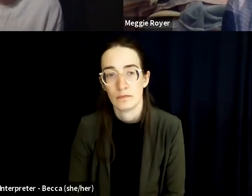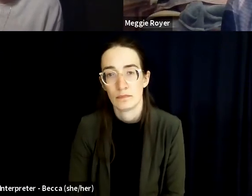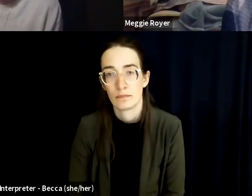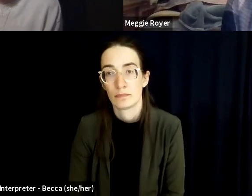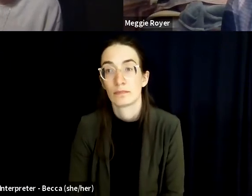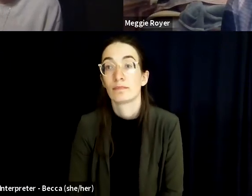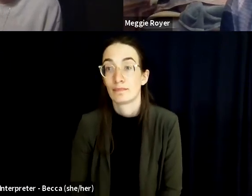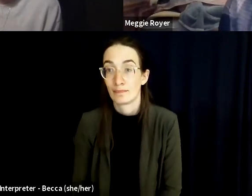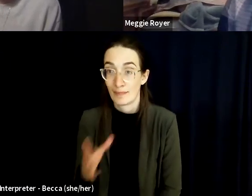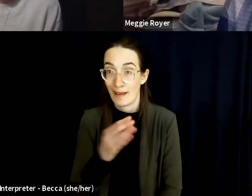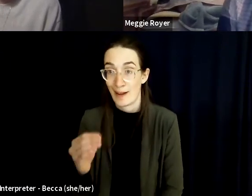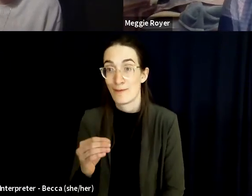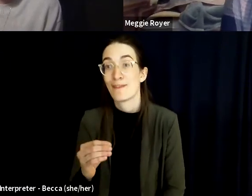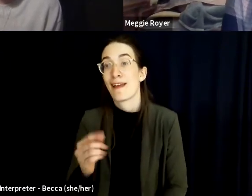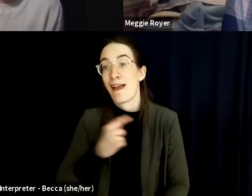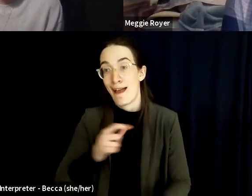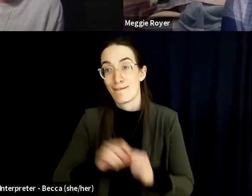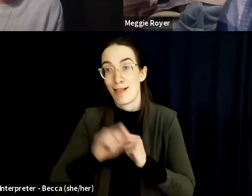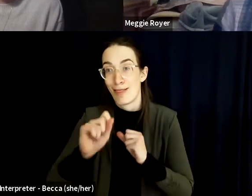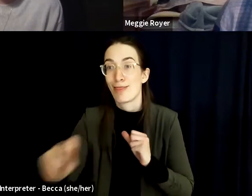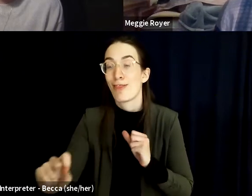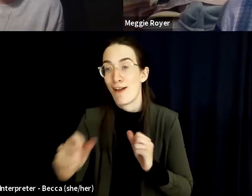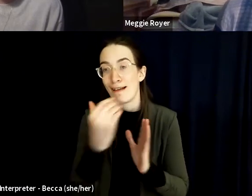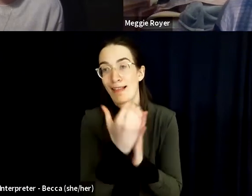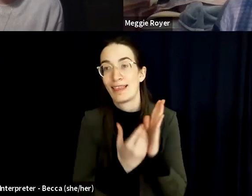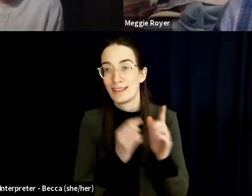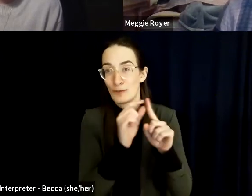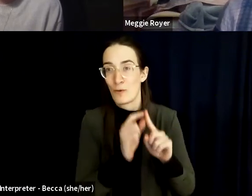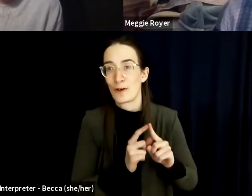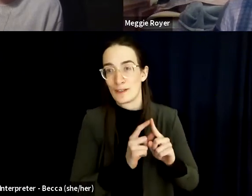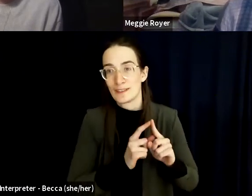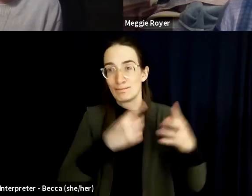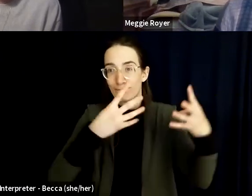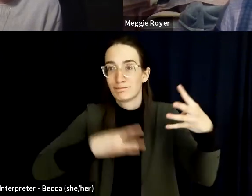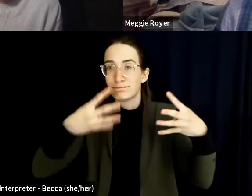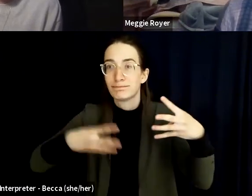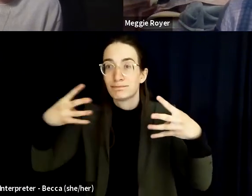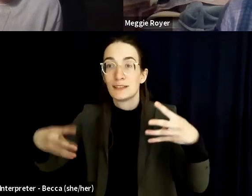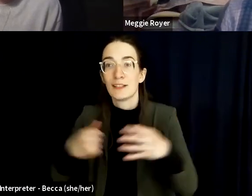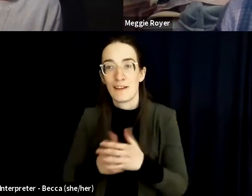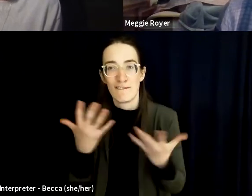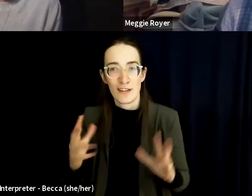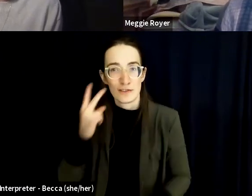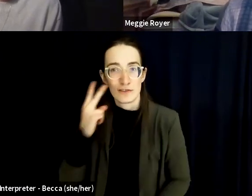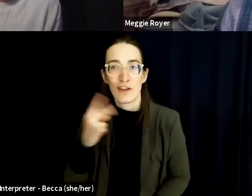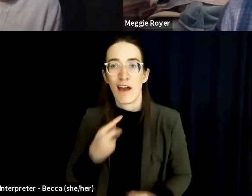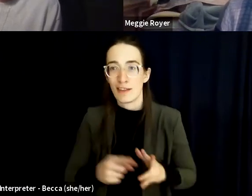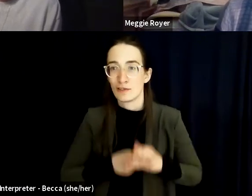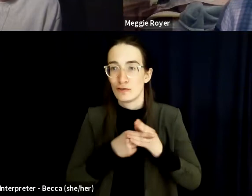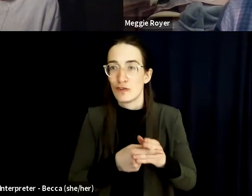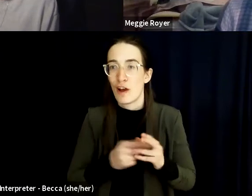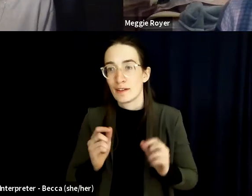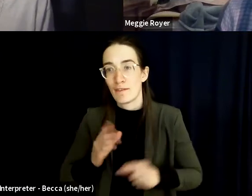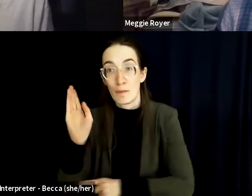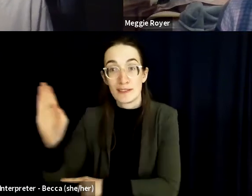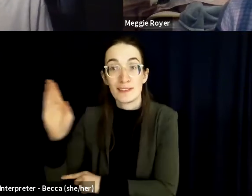And we have a long list of words here, which you had also already seen at the beginning. But these are just examples of words